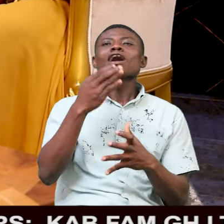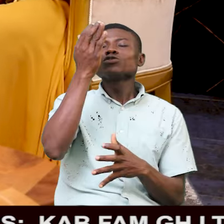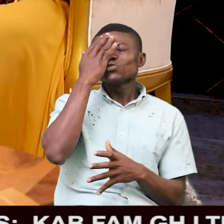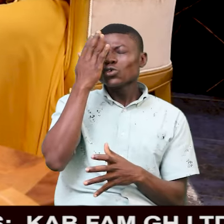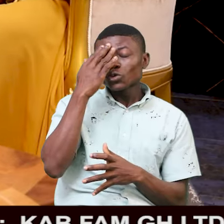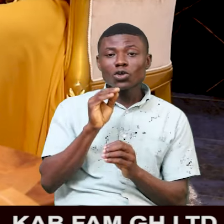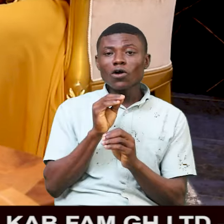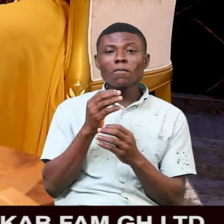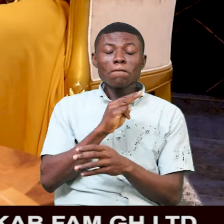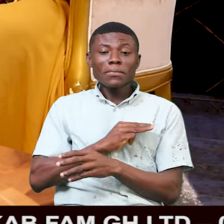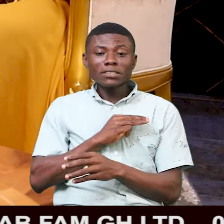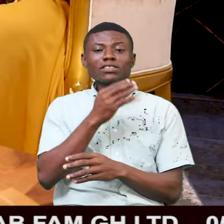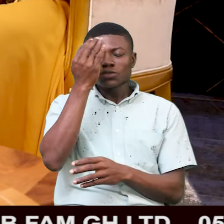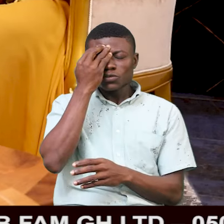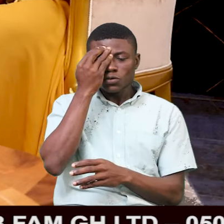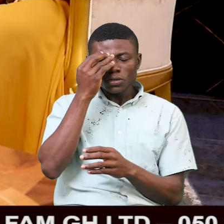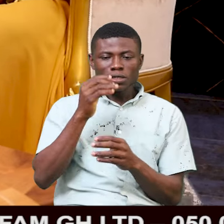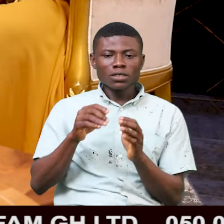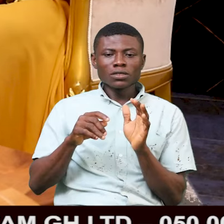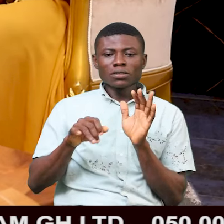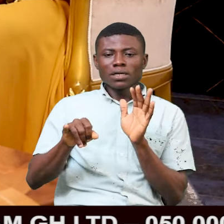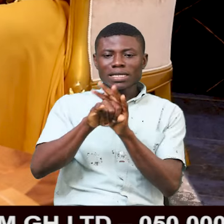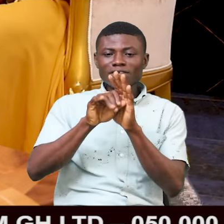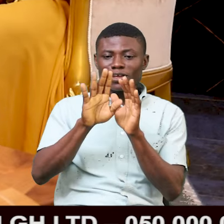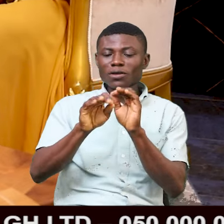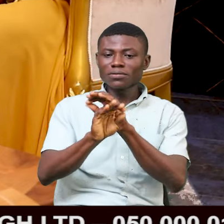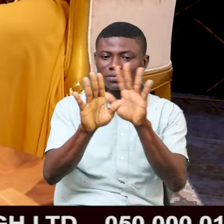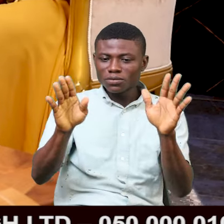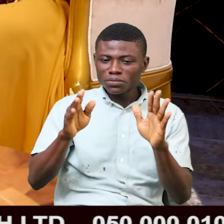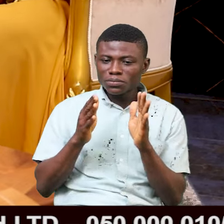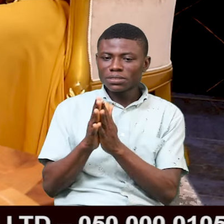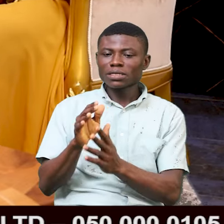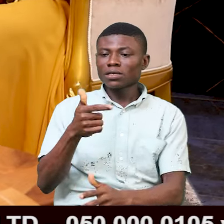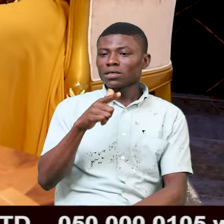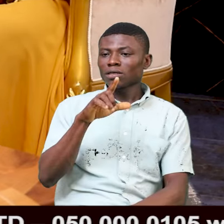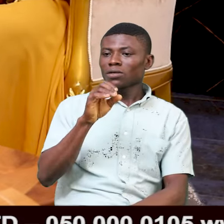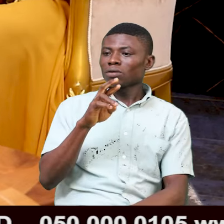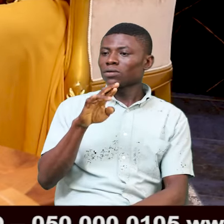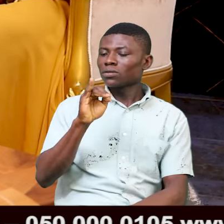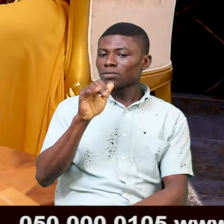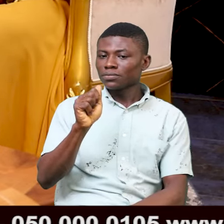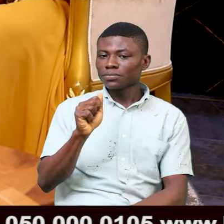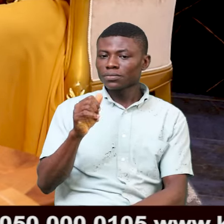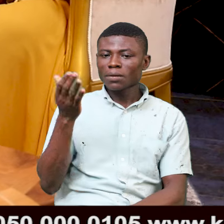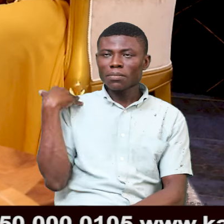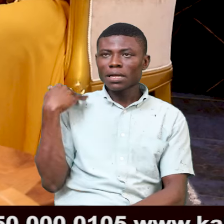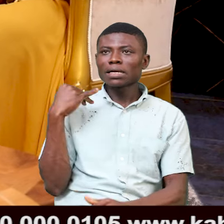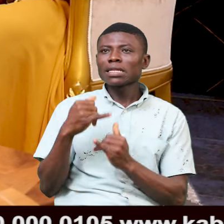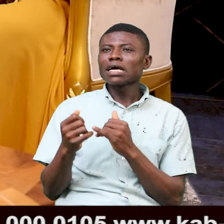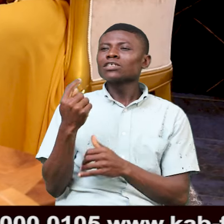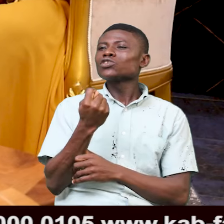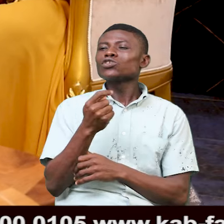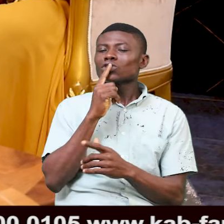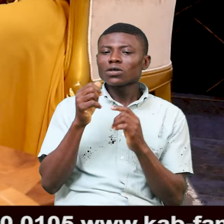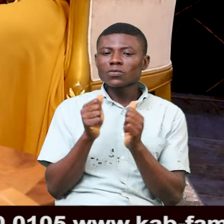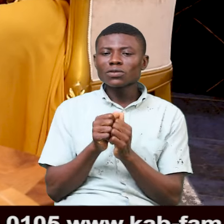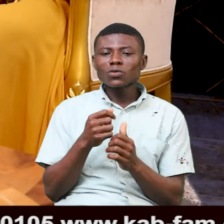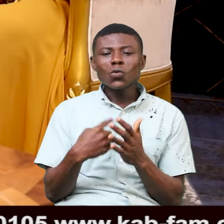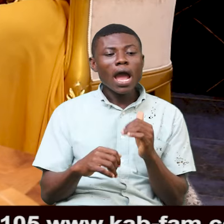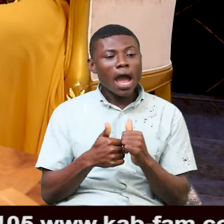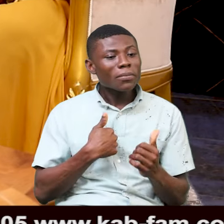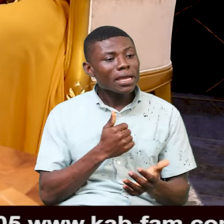mission determines your vision. Enti mo say, which of the glorious? Also, Gloria, the one you spoke to last Tuesday. And I'm